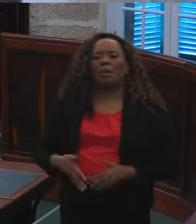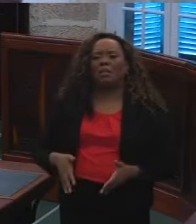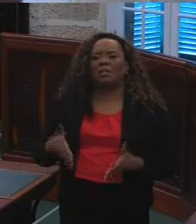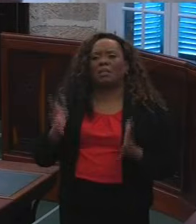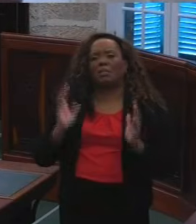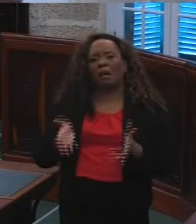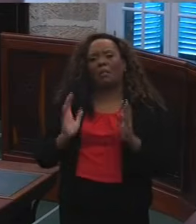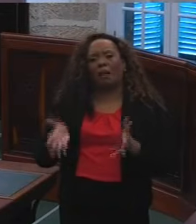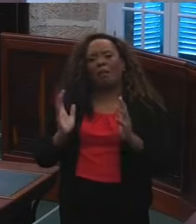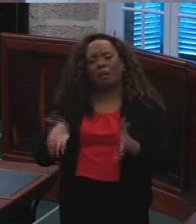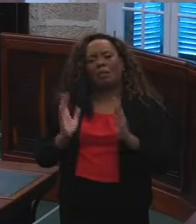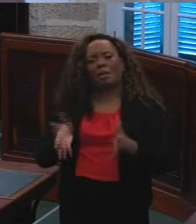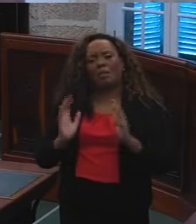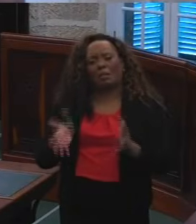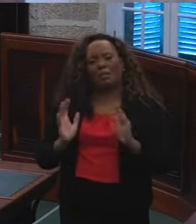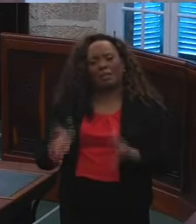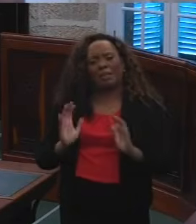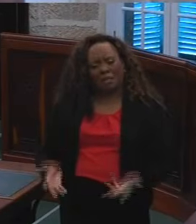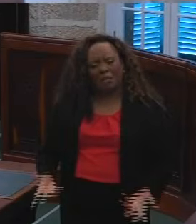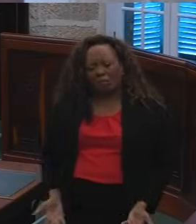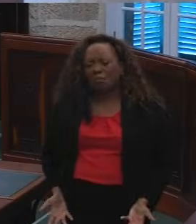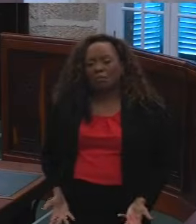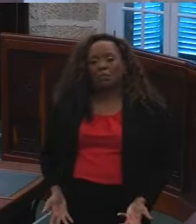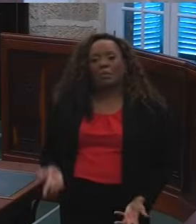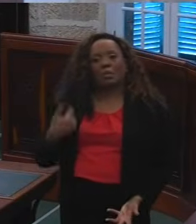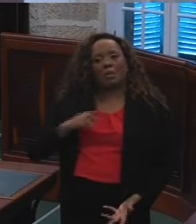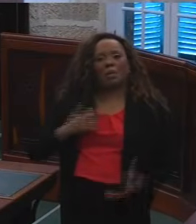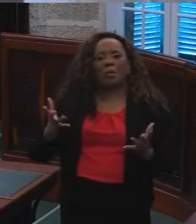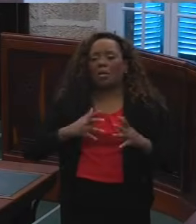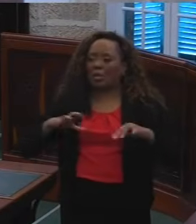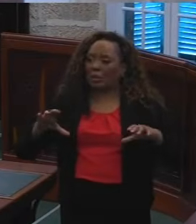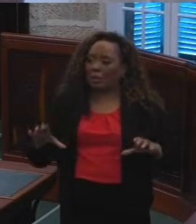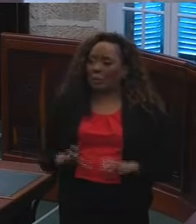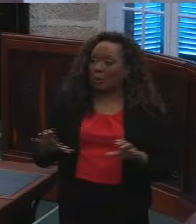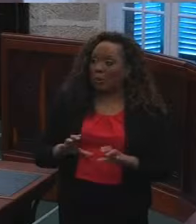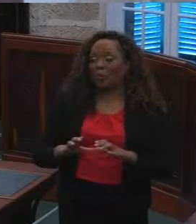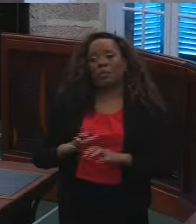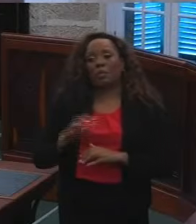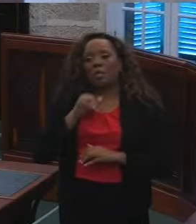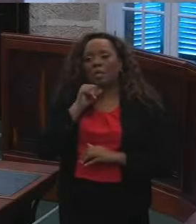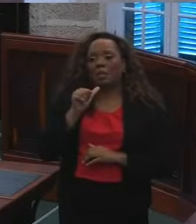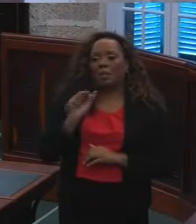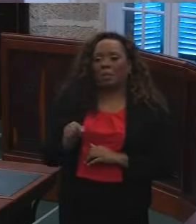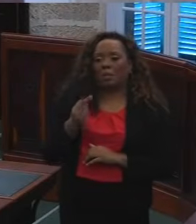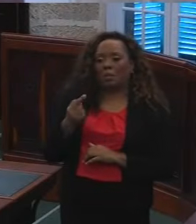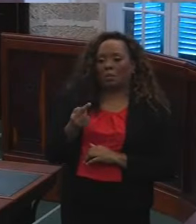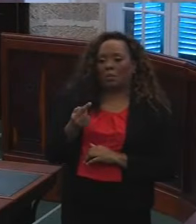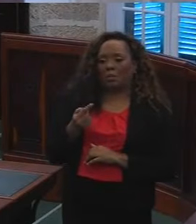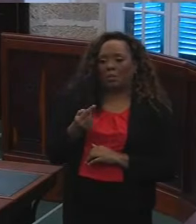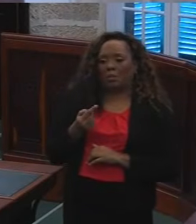the good people in our country, especially those who are now not only in their silver years, but must I